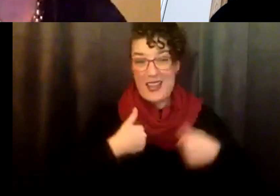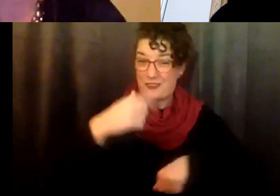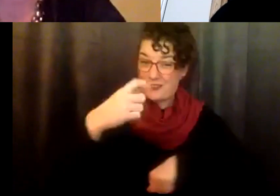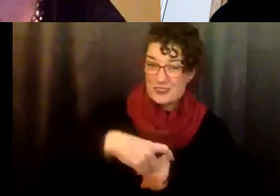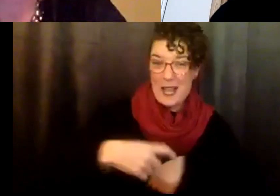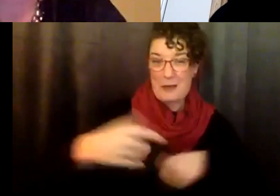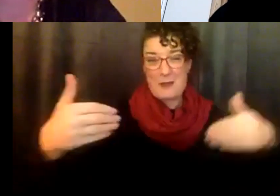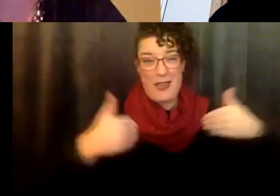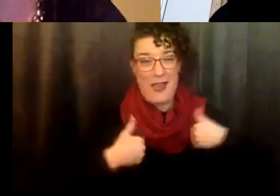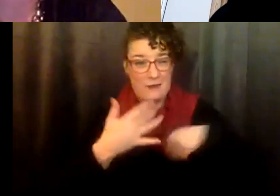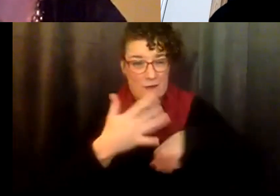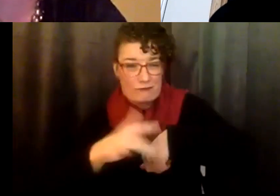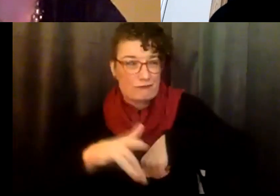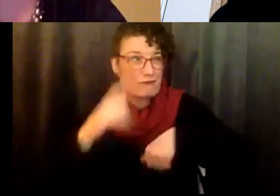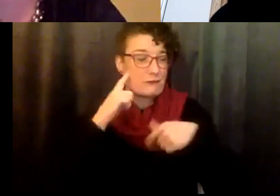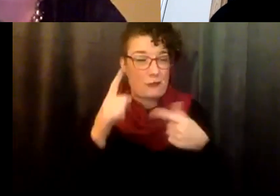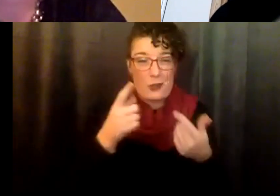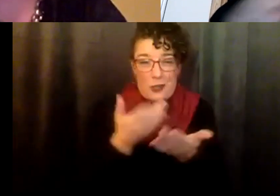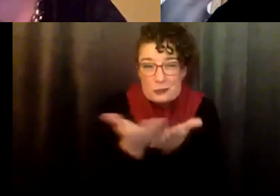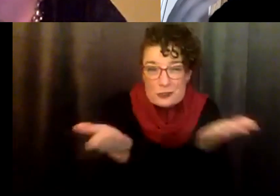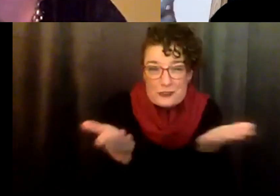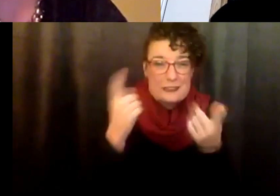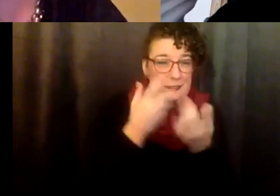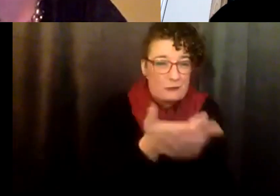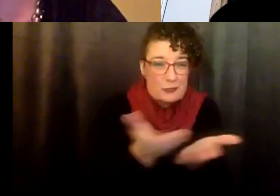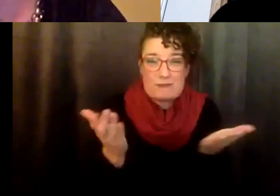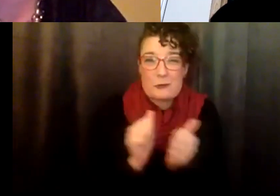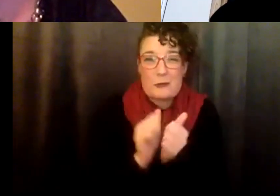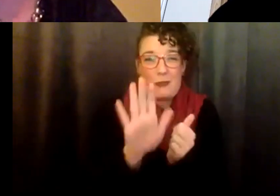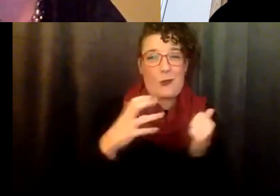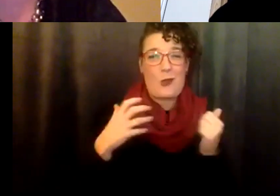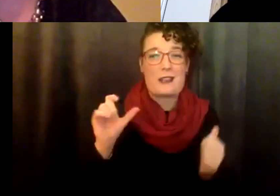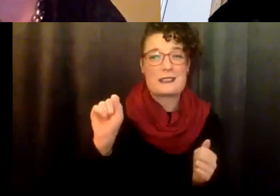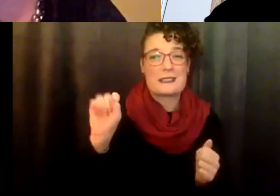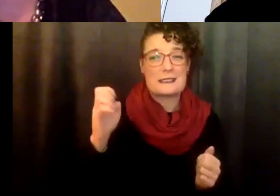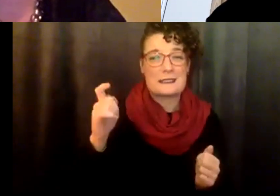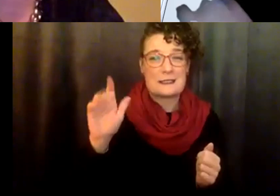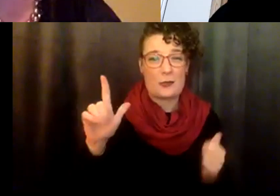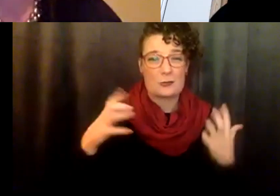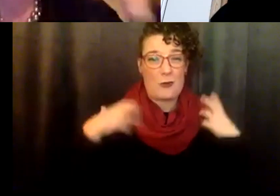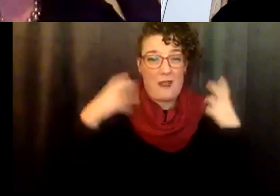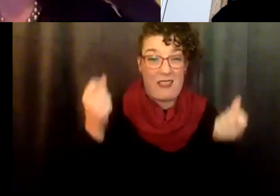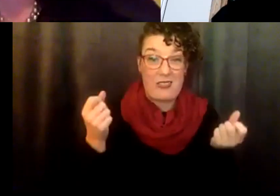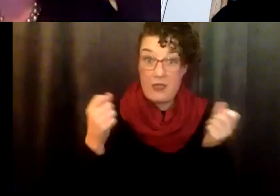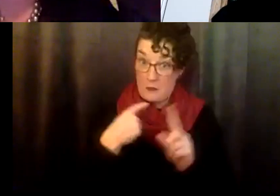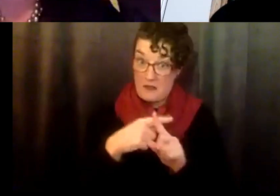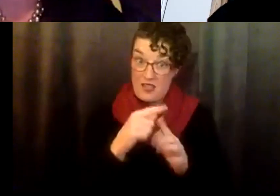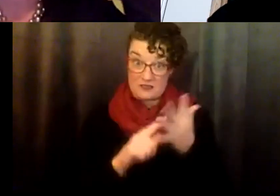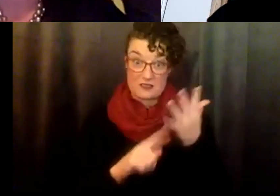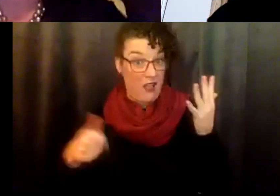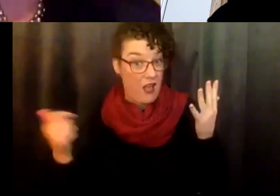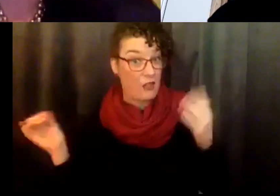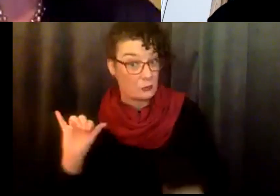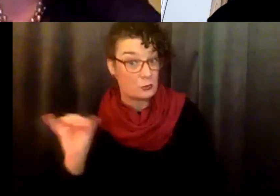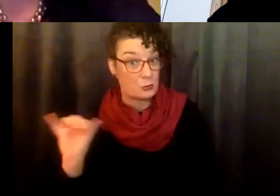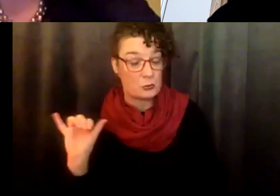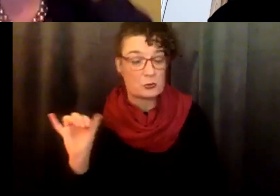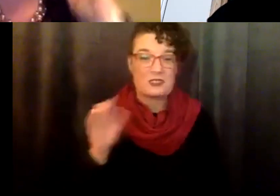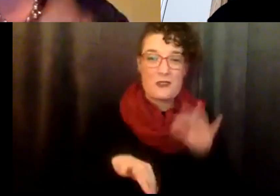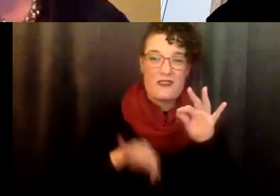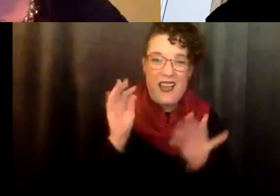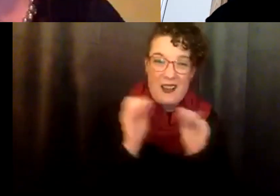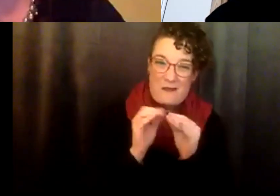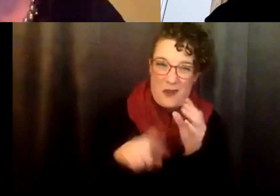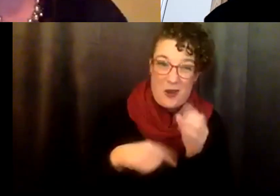the services to help you with your sexual health navigation and more. To find out more about everything we